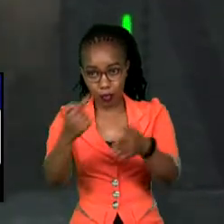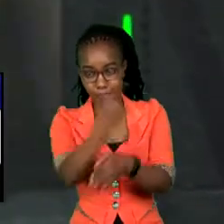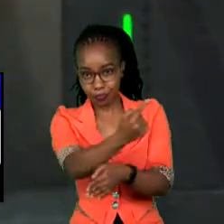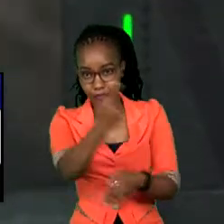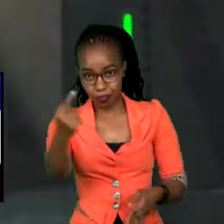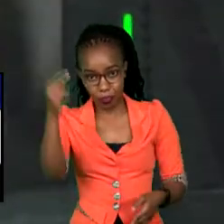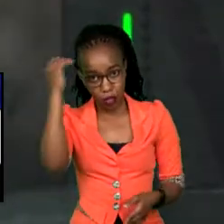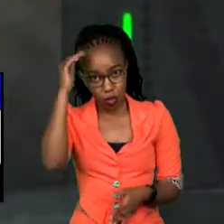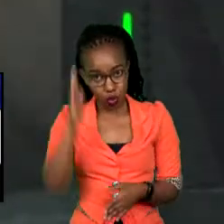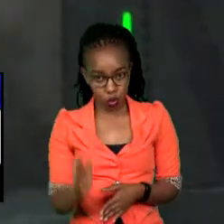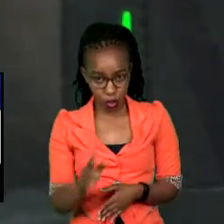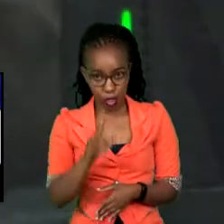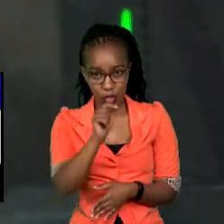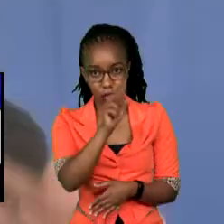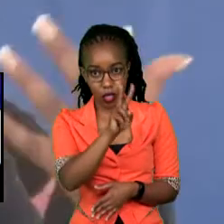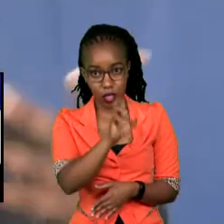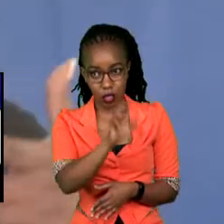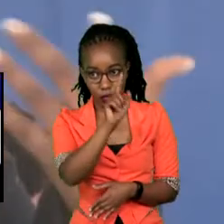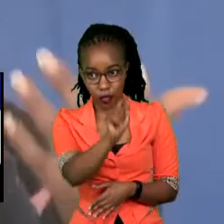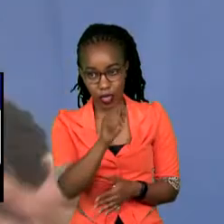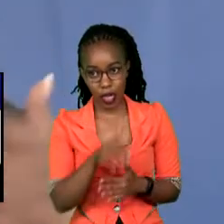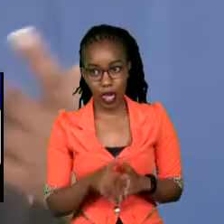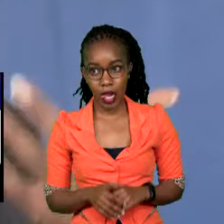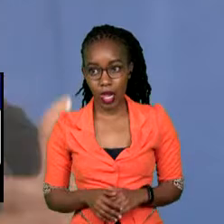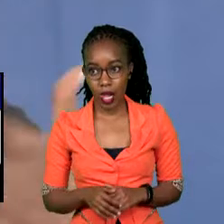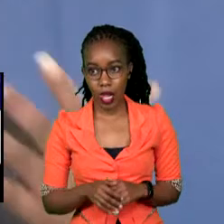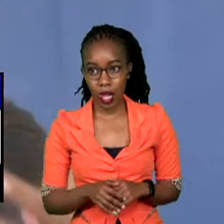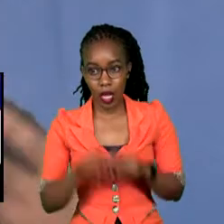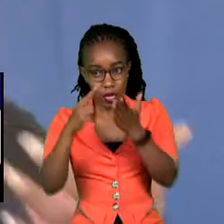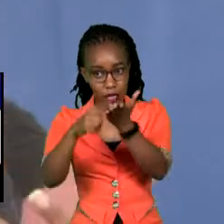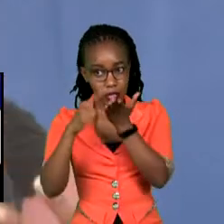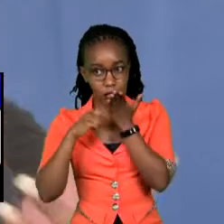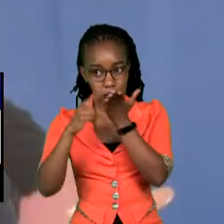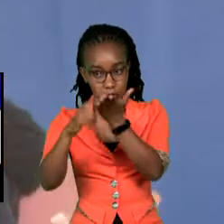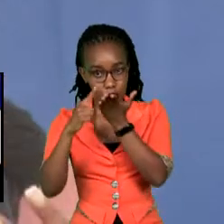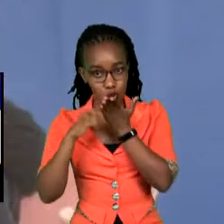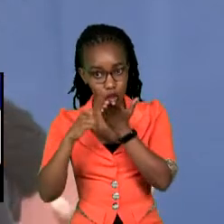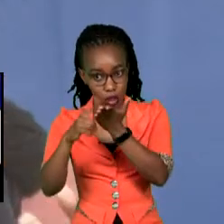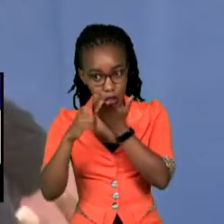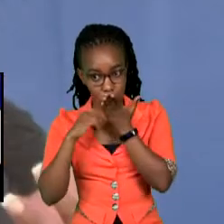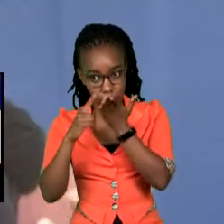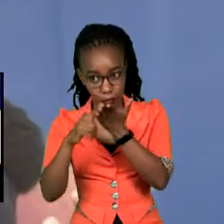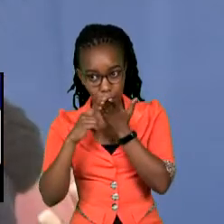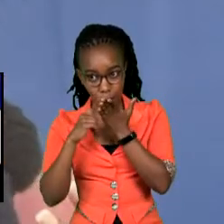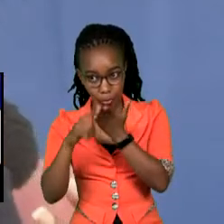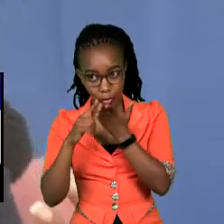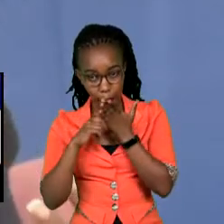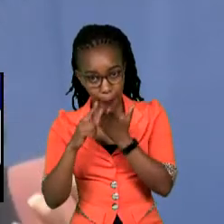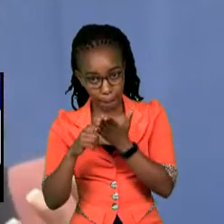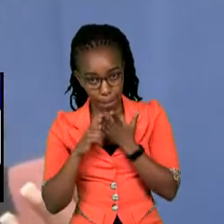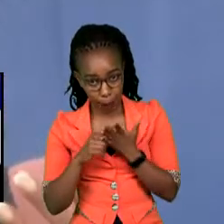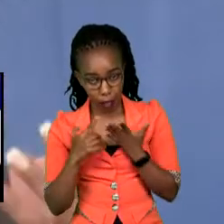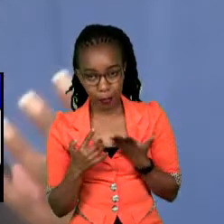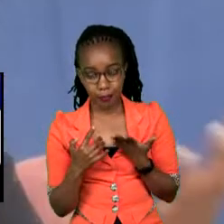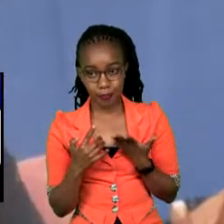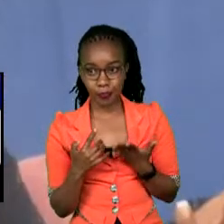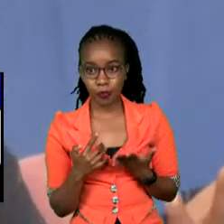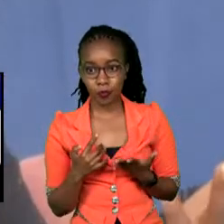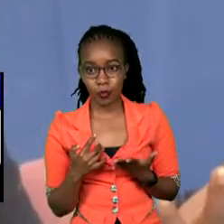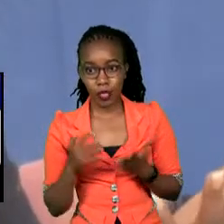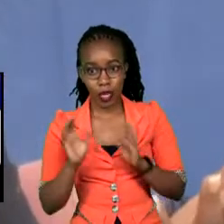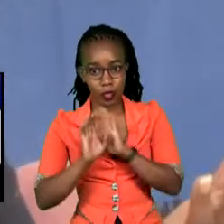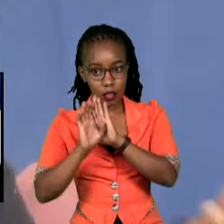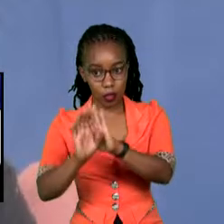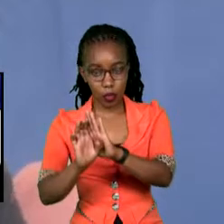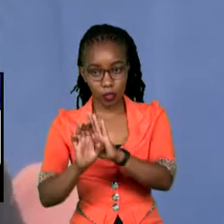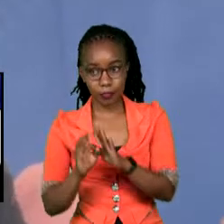in these institutions. So this is some of the discussions that we are looking into,